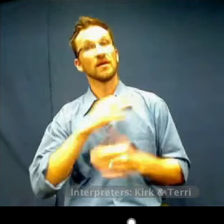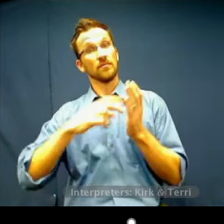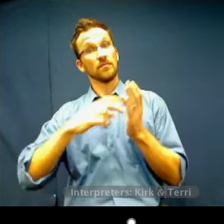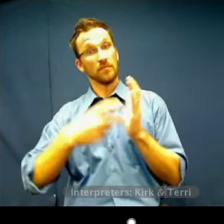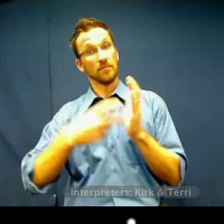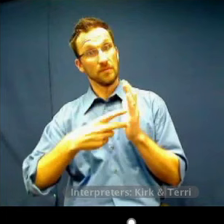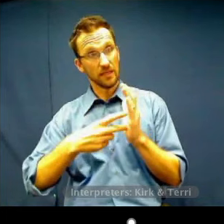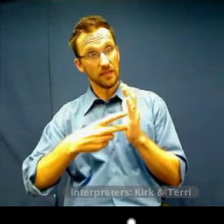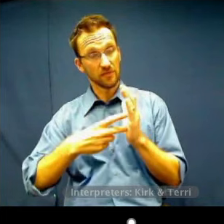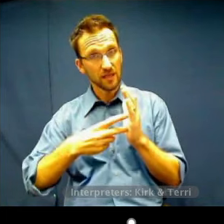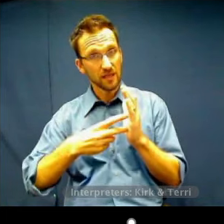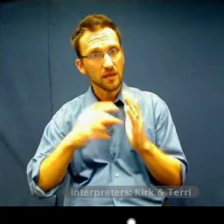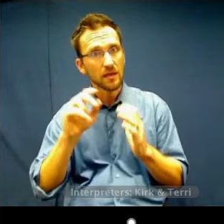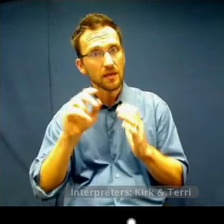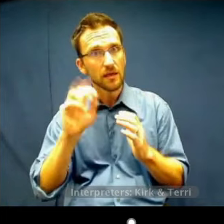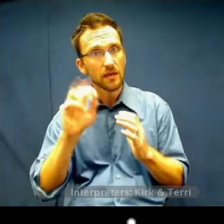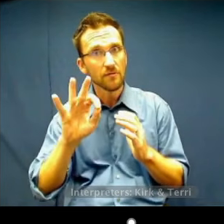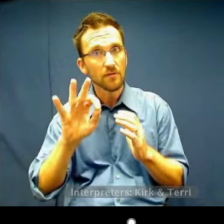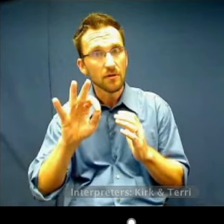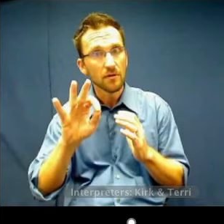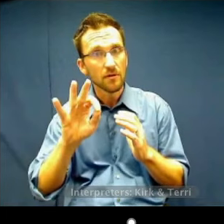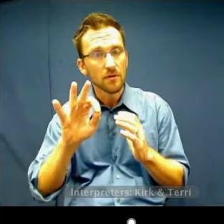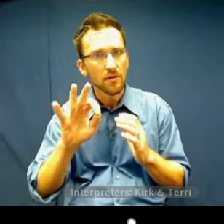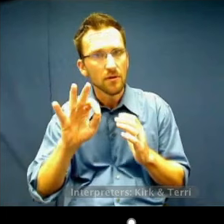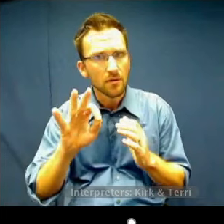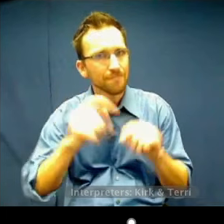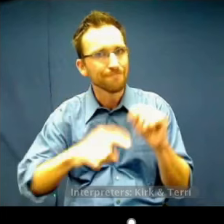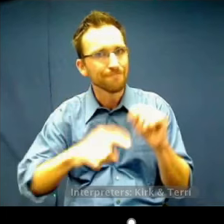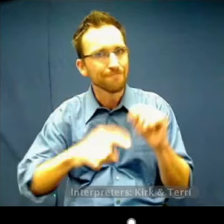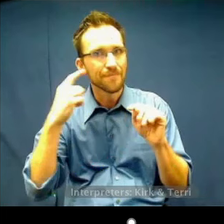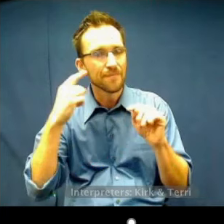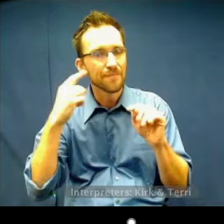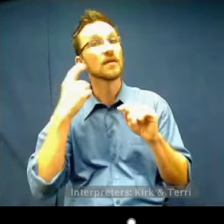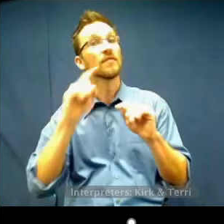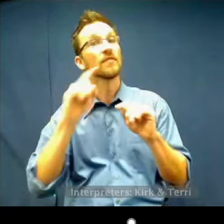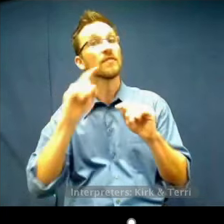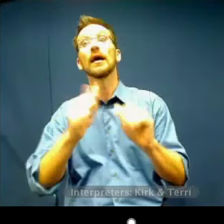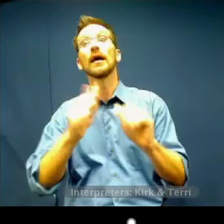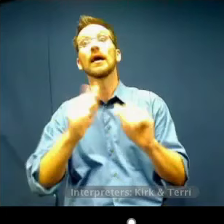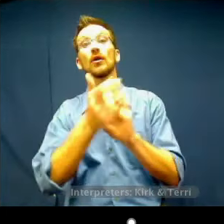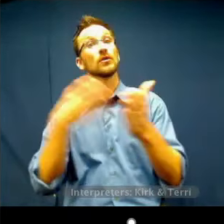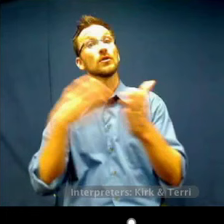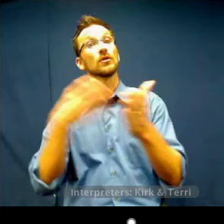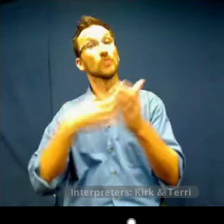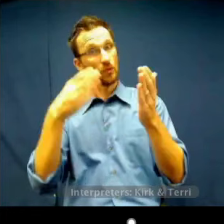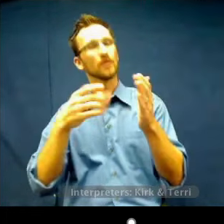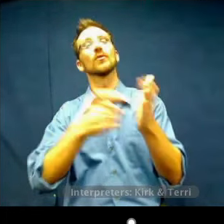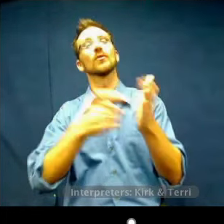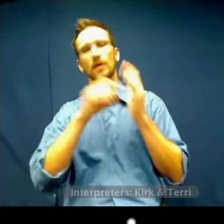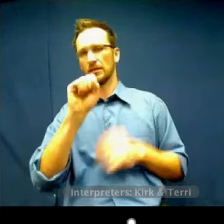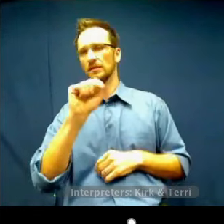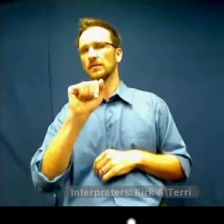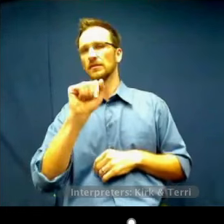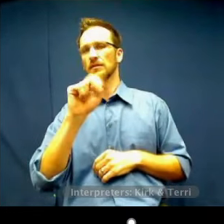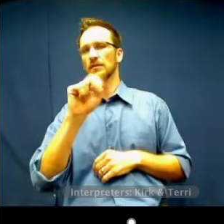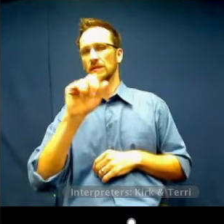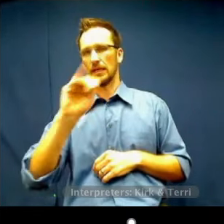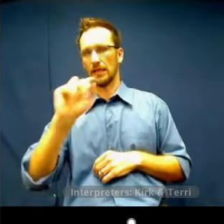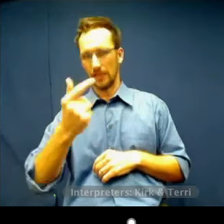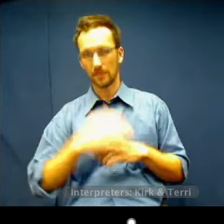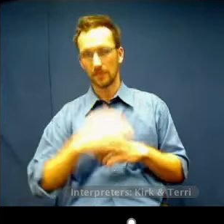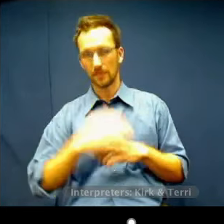case, or any lawsuit for that matter. Every lawsuit says you have to have standing. So in Maryland, you have to, one of